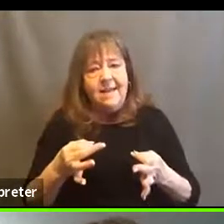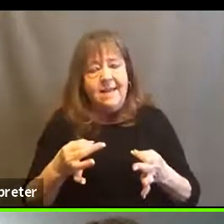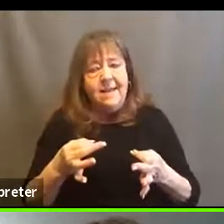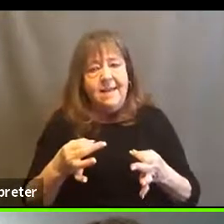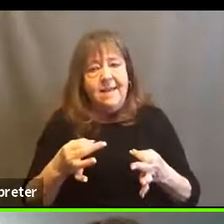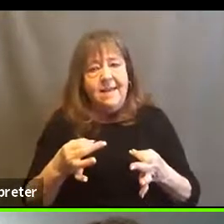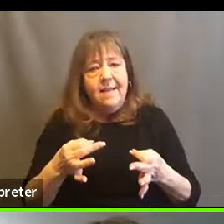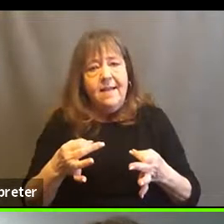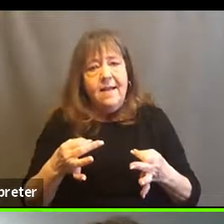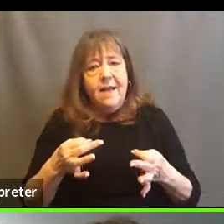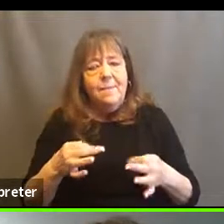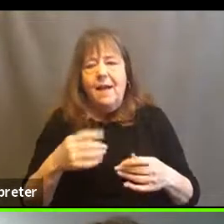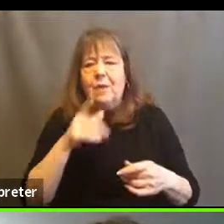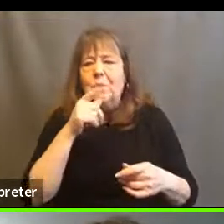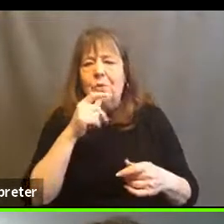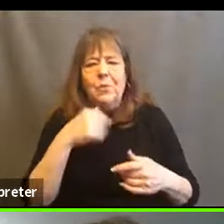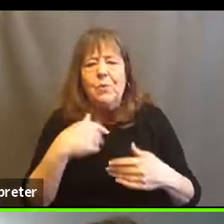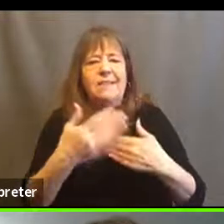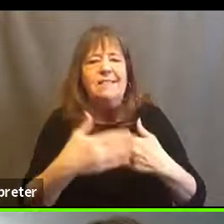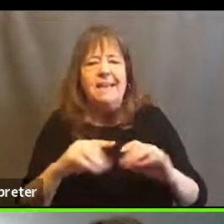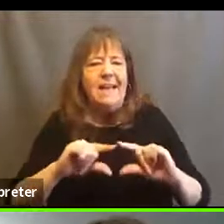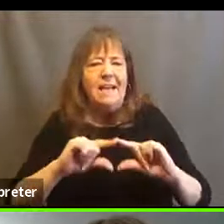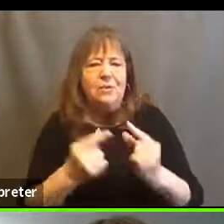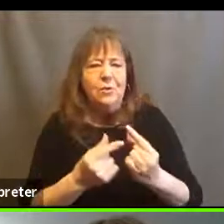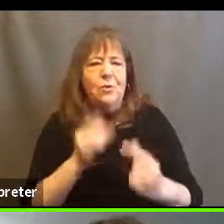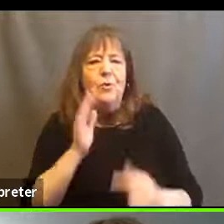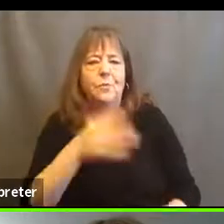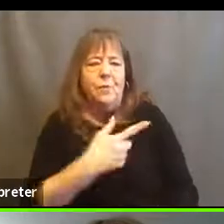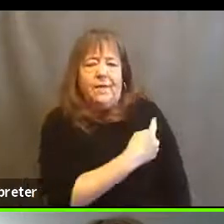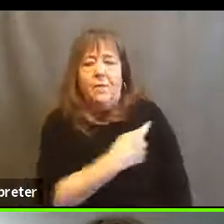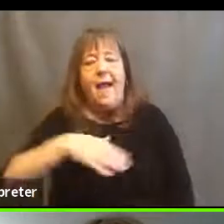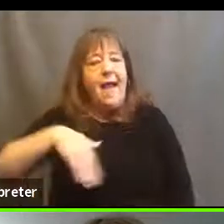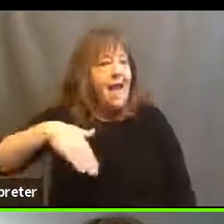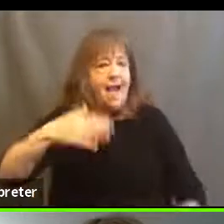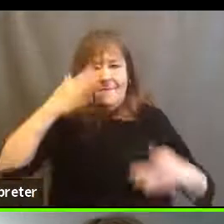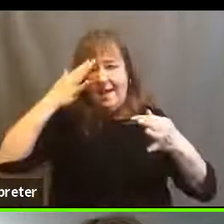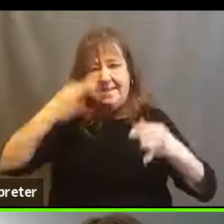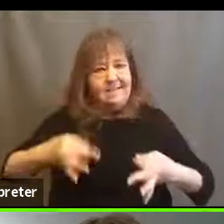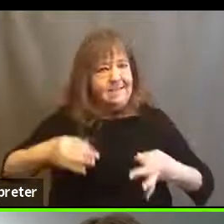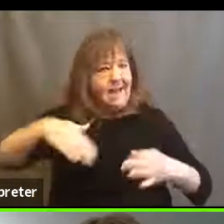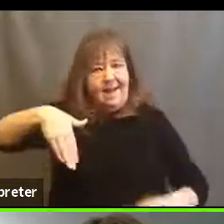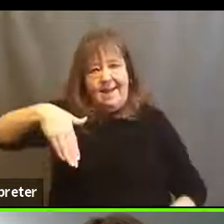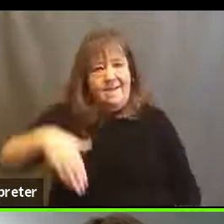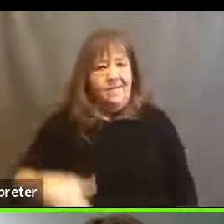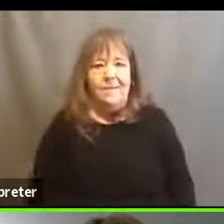the next group of people to be vaccinated has not been decided at the state level.